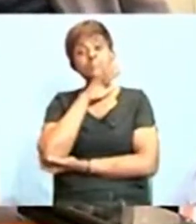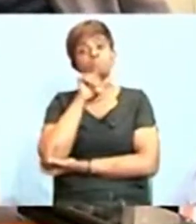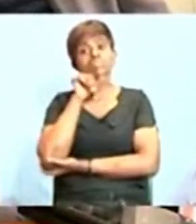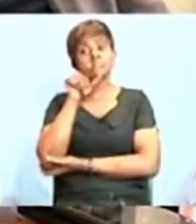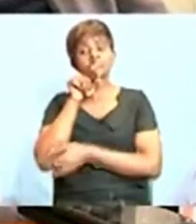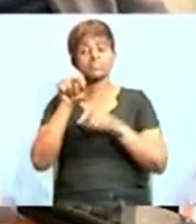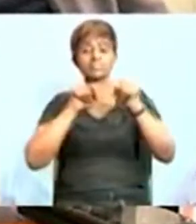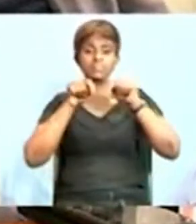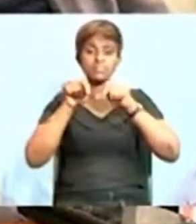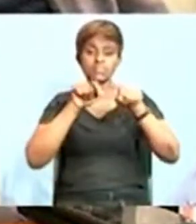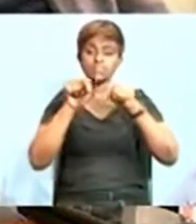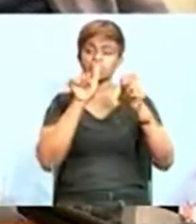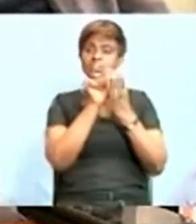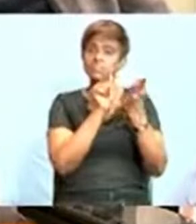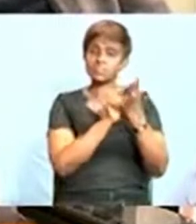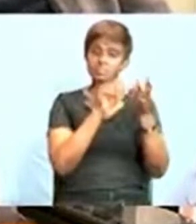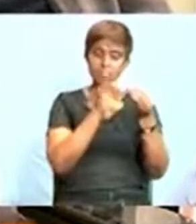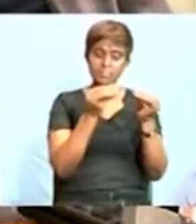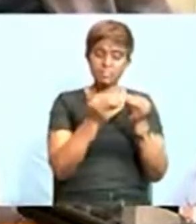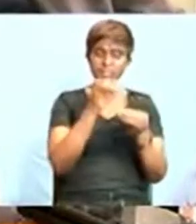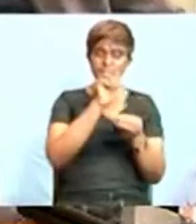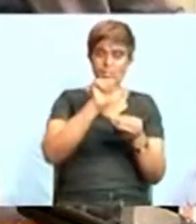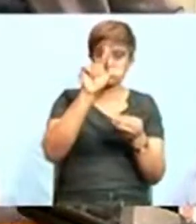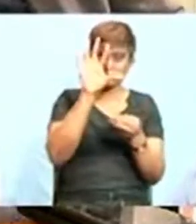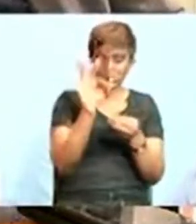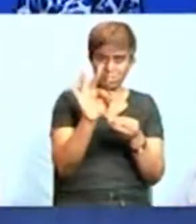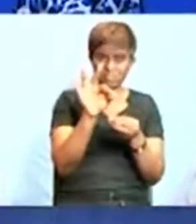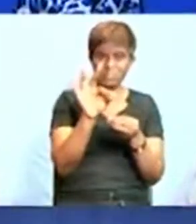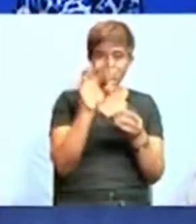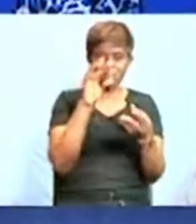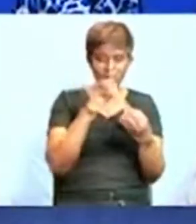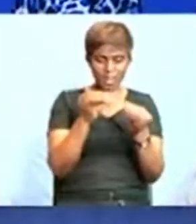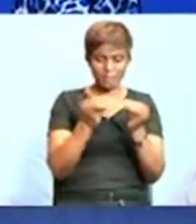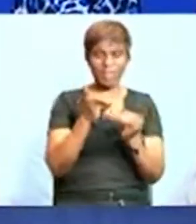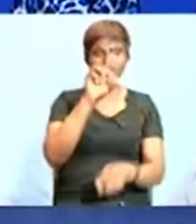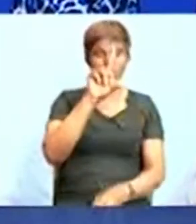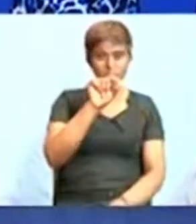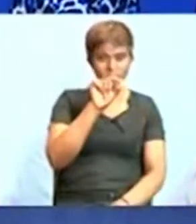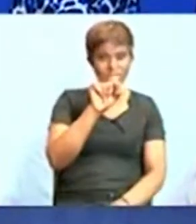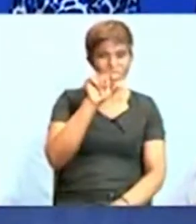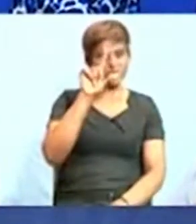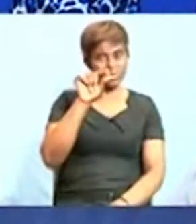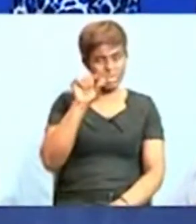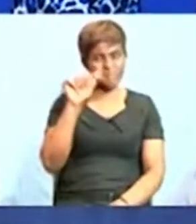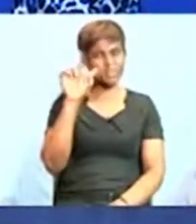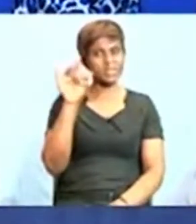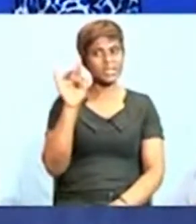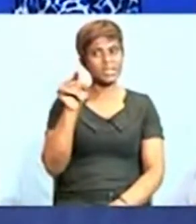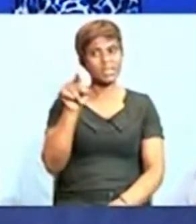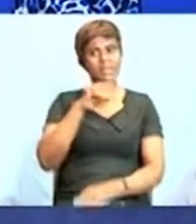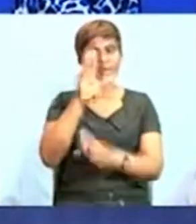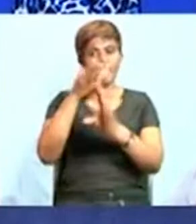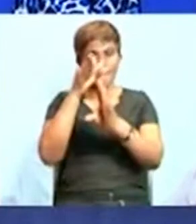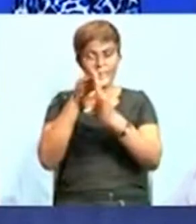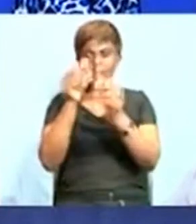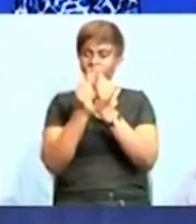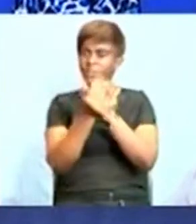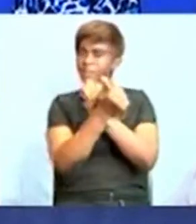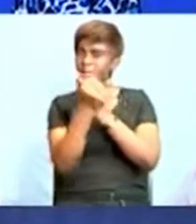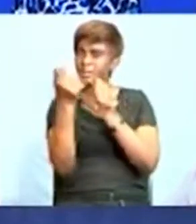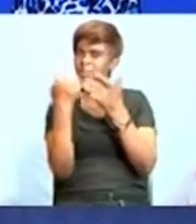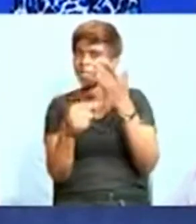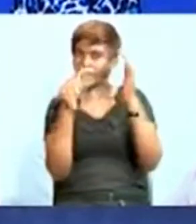and Management Act number 29 of number 20 of 2018, aimed at, among others,